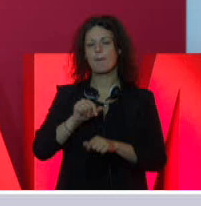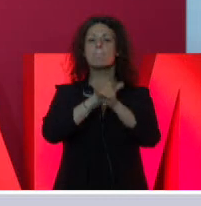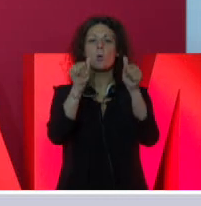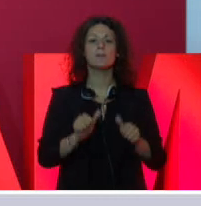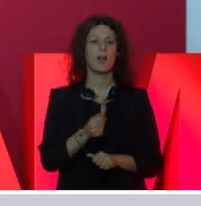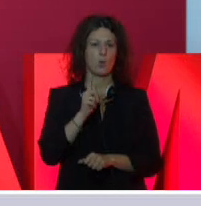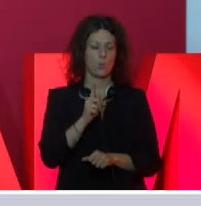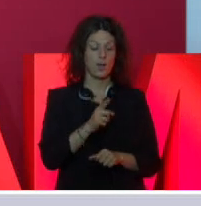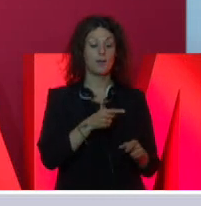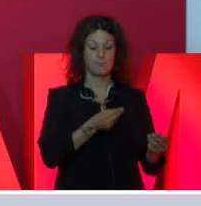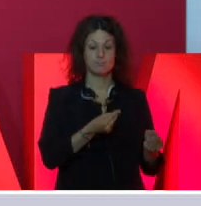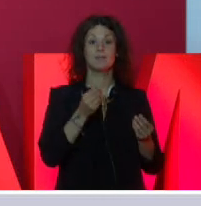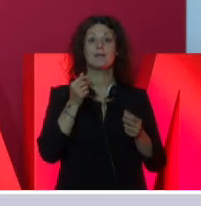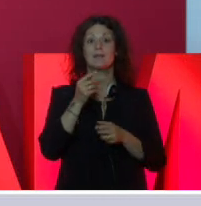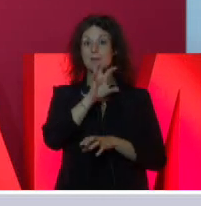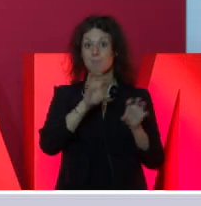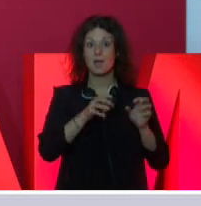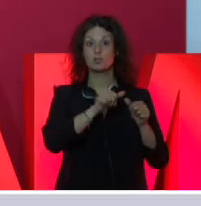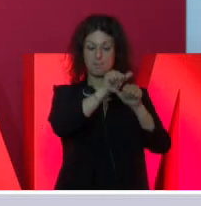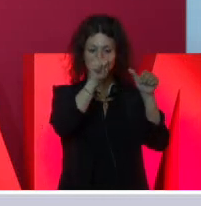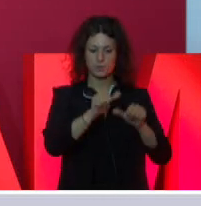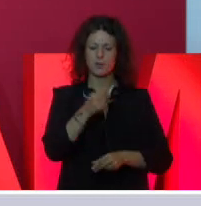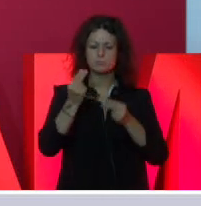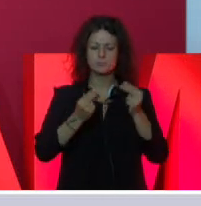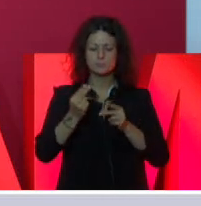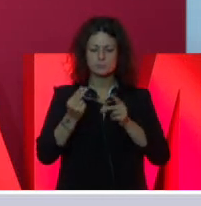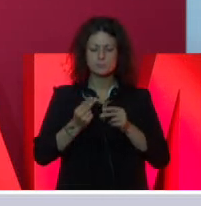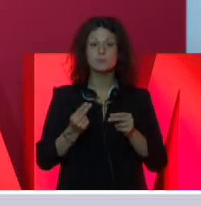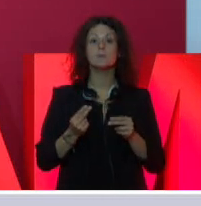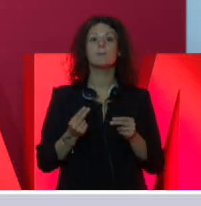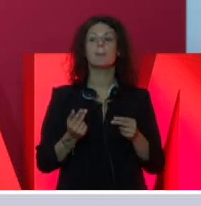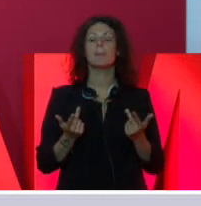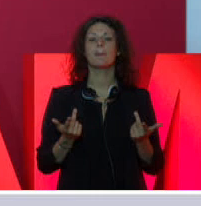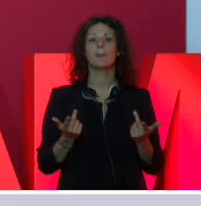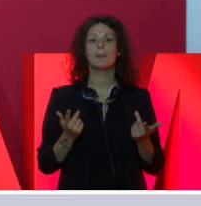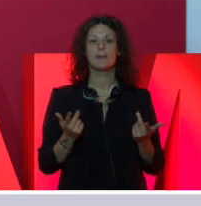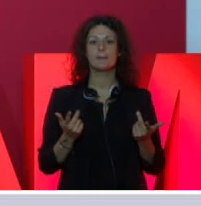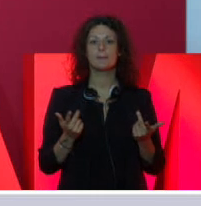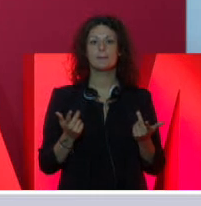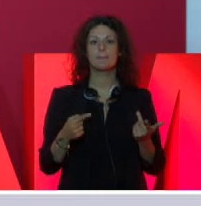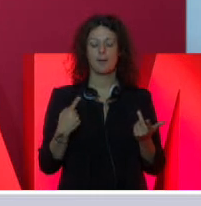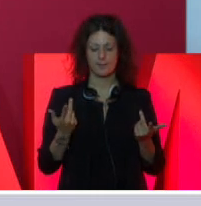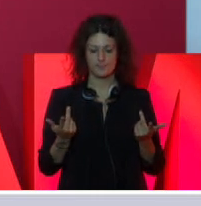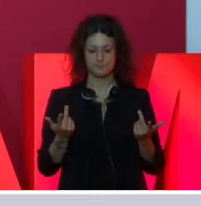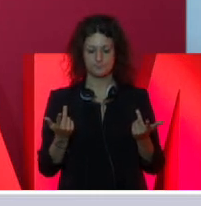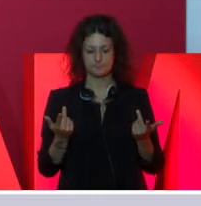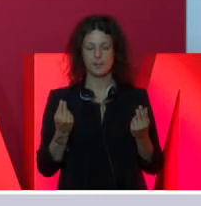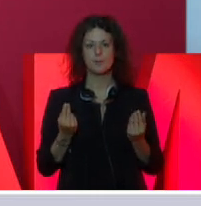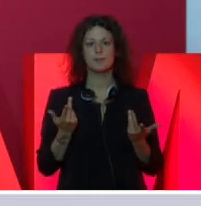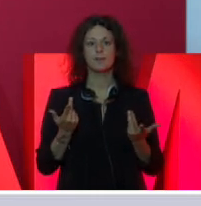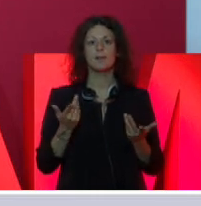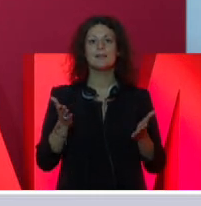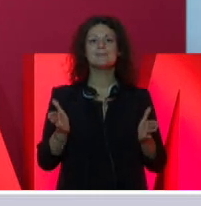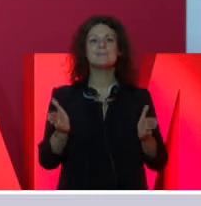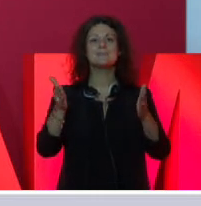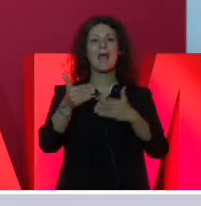model. The problem is the one we raised earlier on. How does this